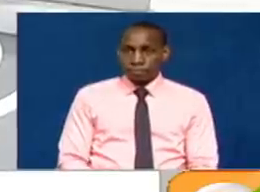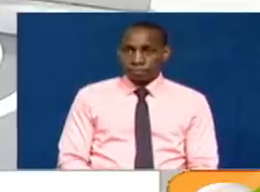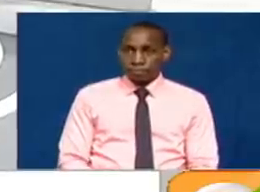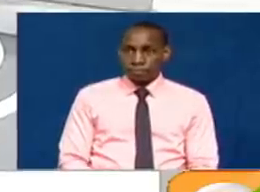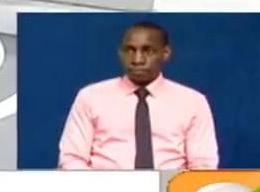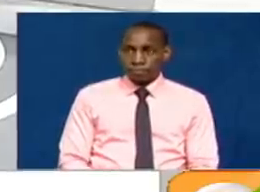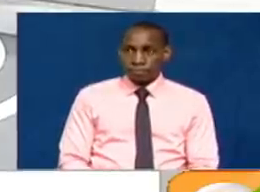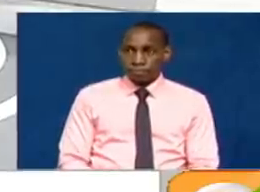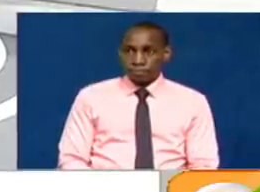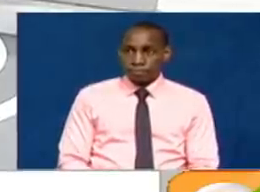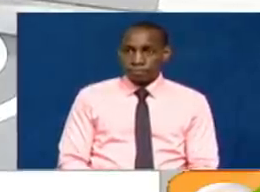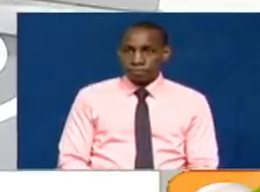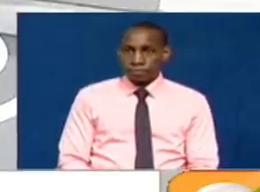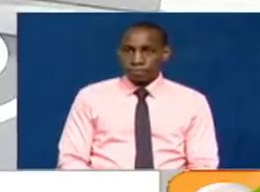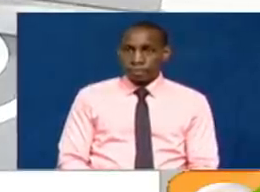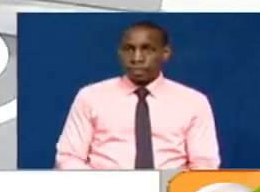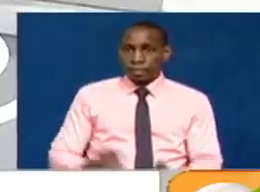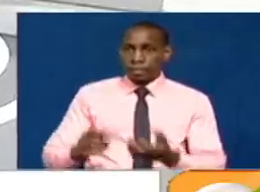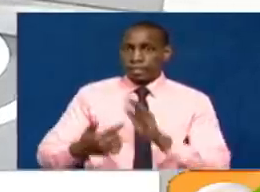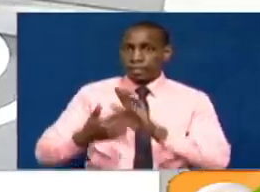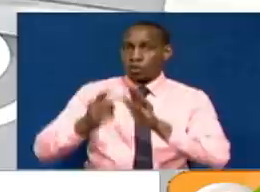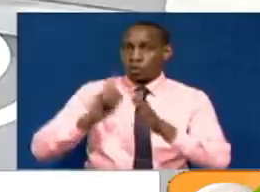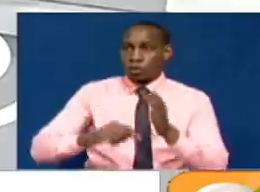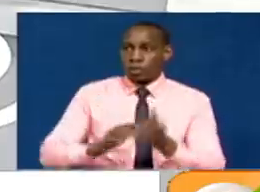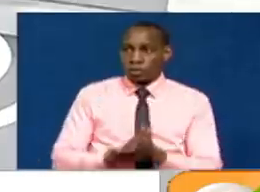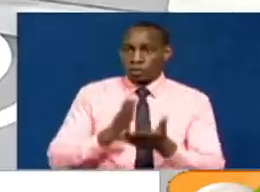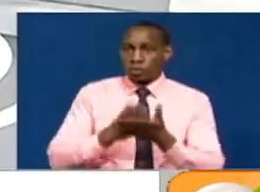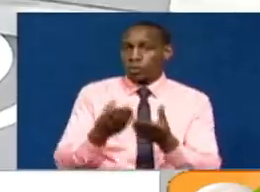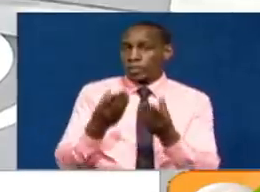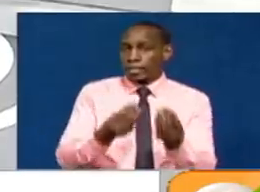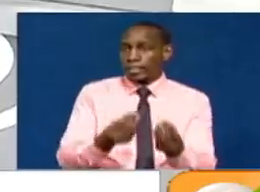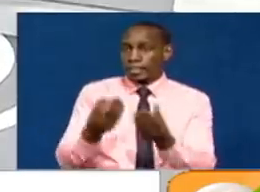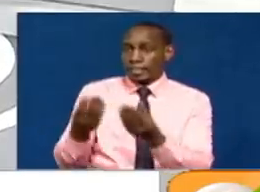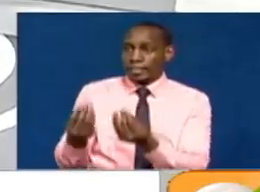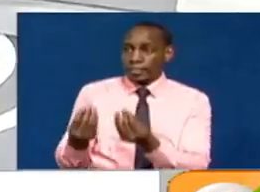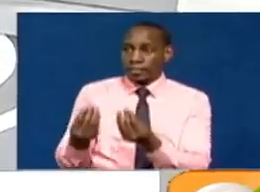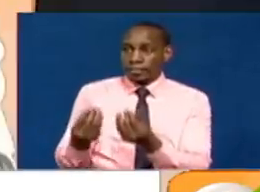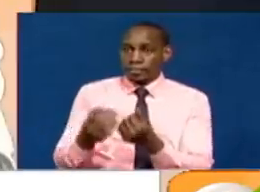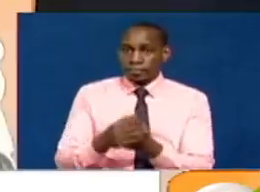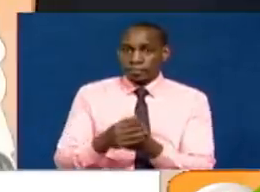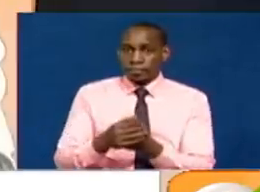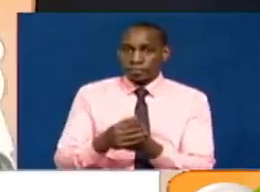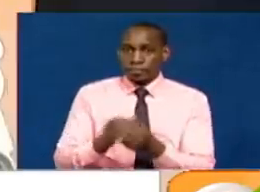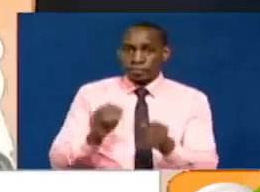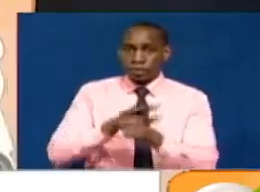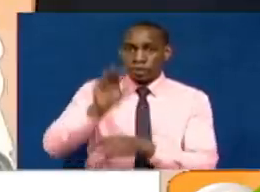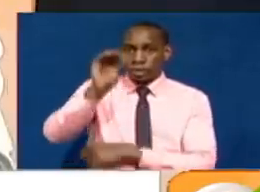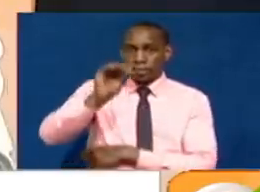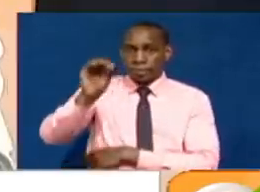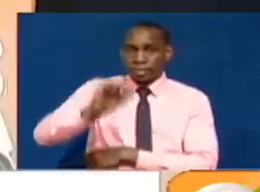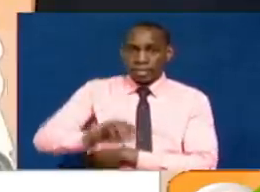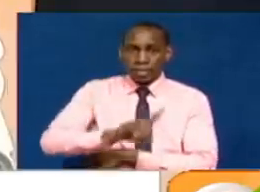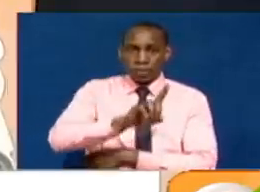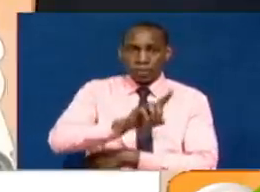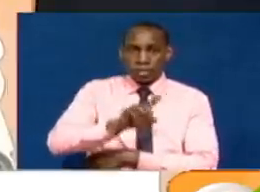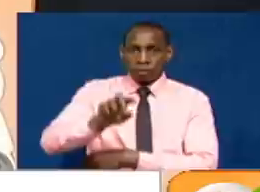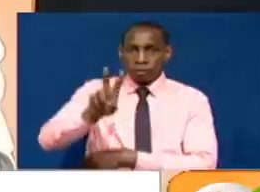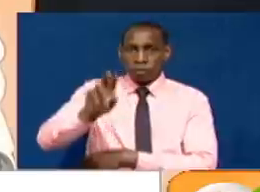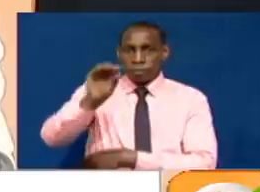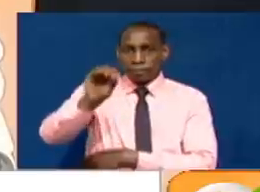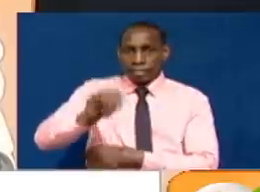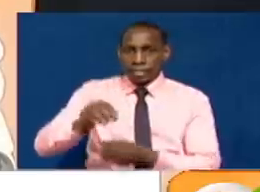experience basically shows us that it's very easy to move from a positivity rate of 1-2% like what we are